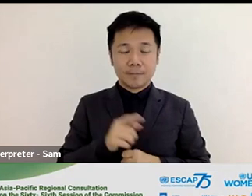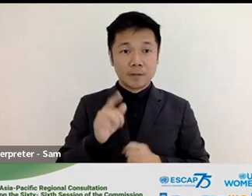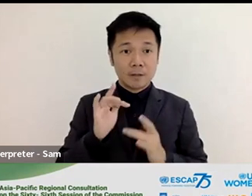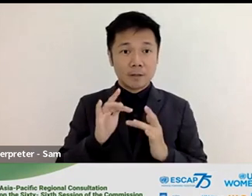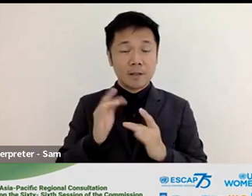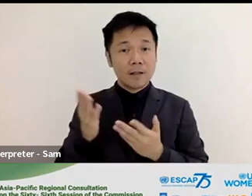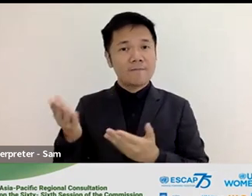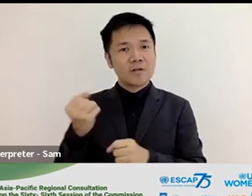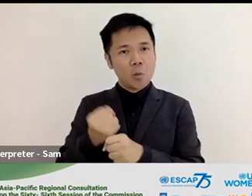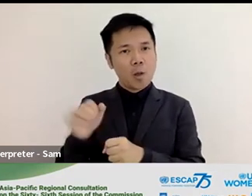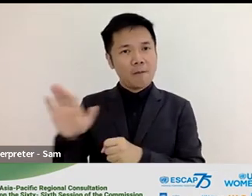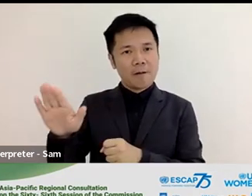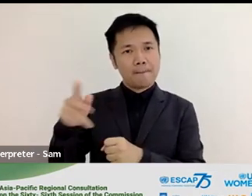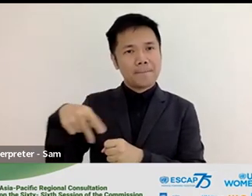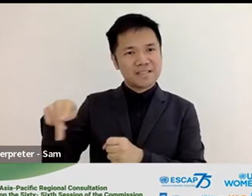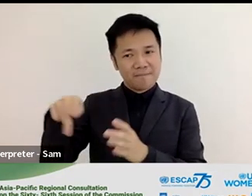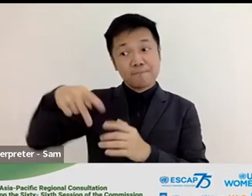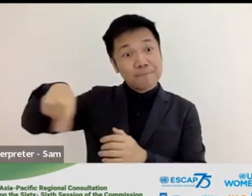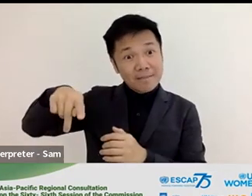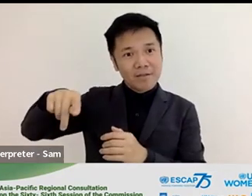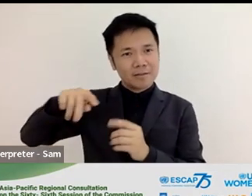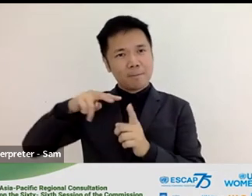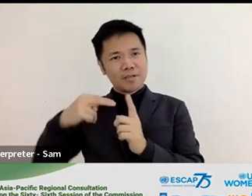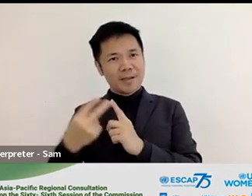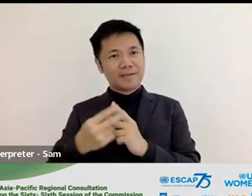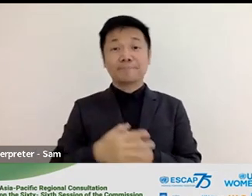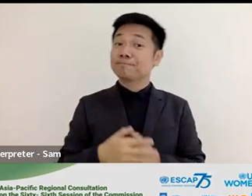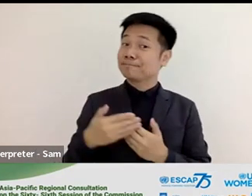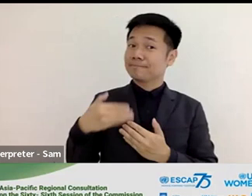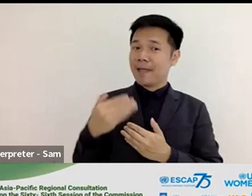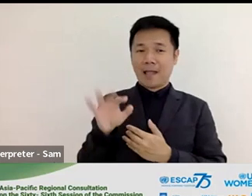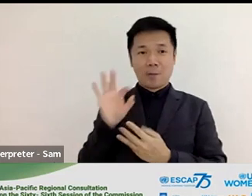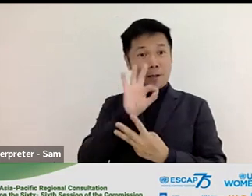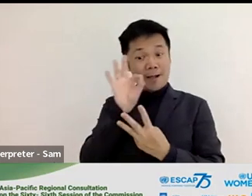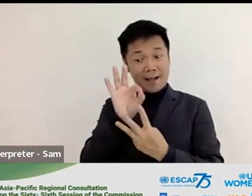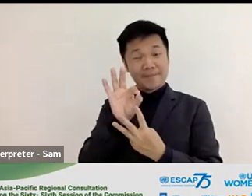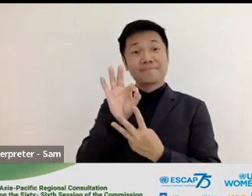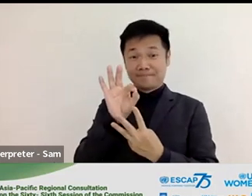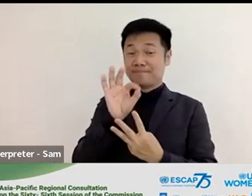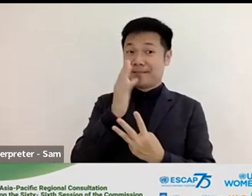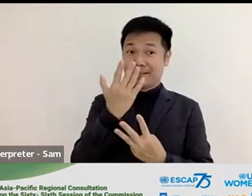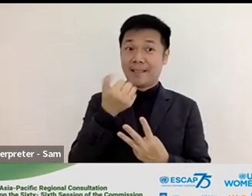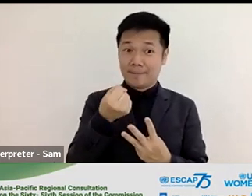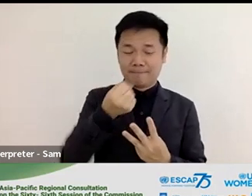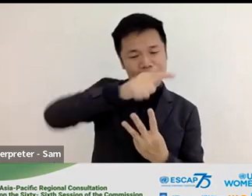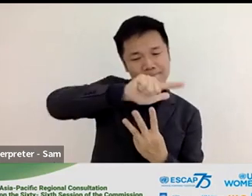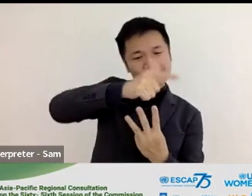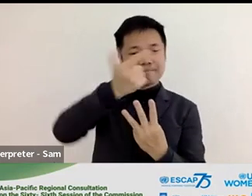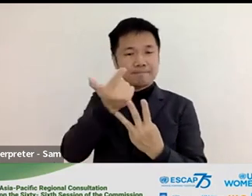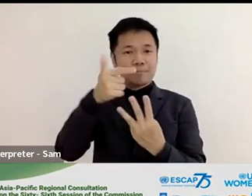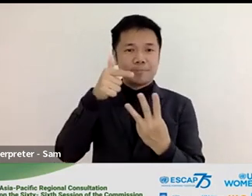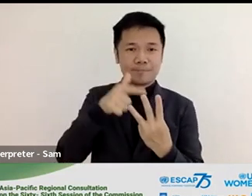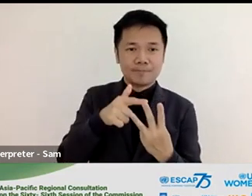from the Pacific. I may come back to you with the follow-up question, but let me move to the